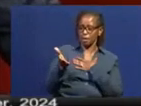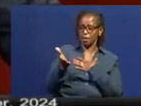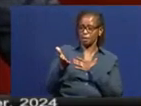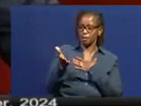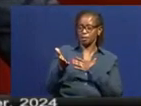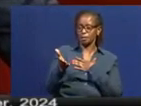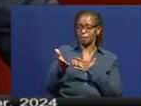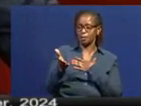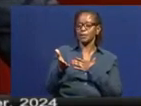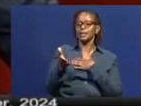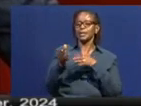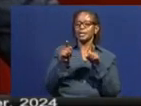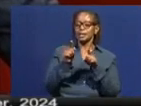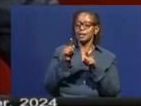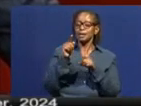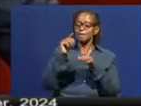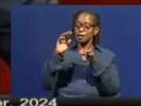Honorable Speaker, the DP,